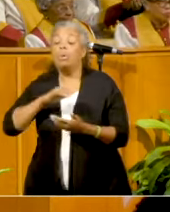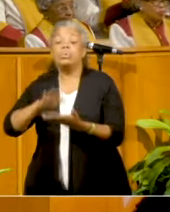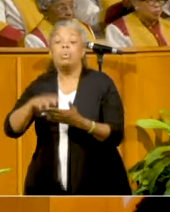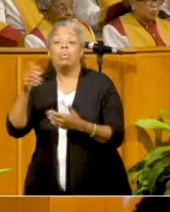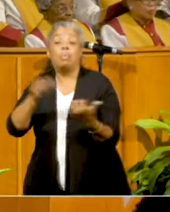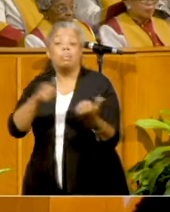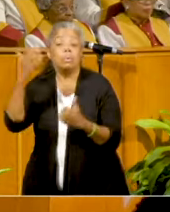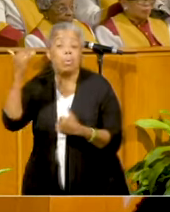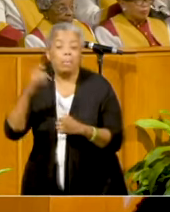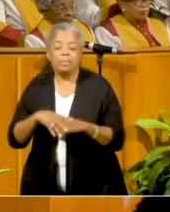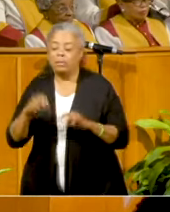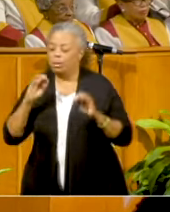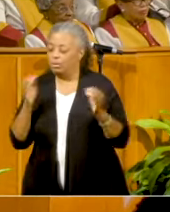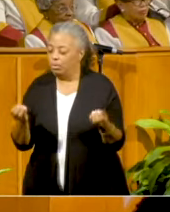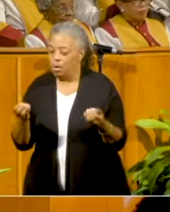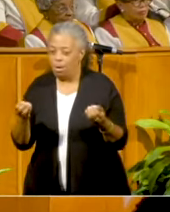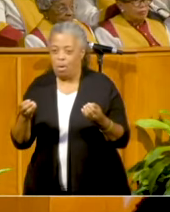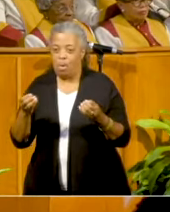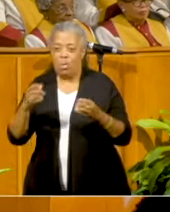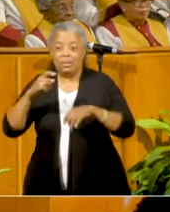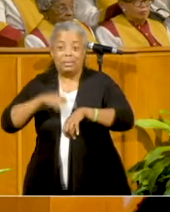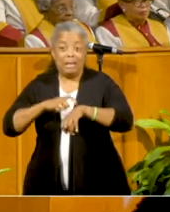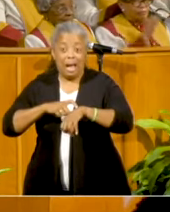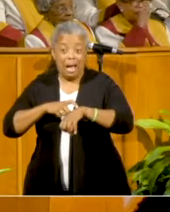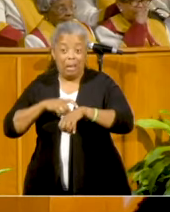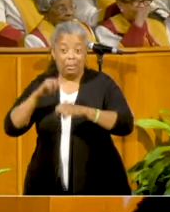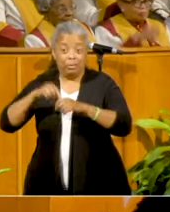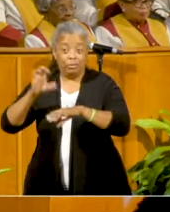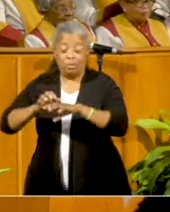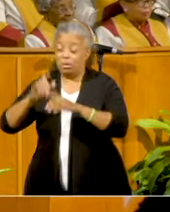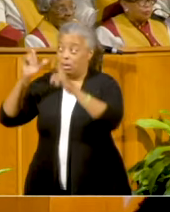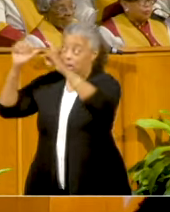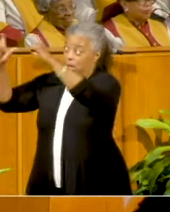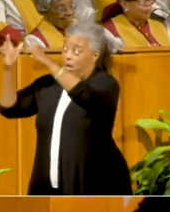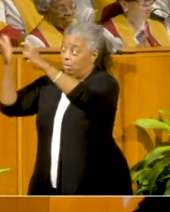because there was no clock in the sanctuary.